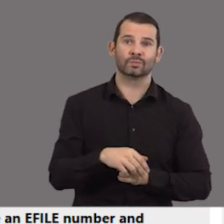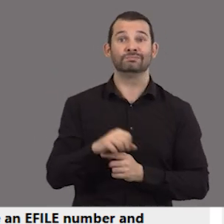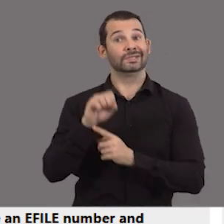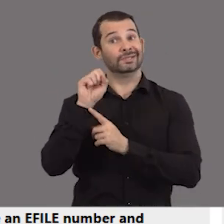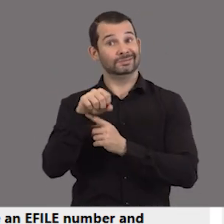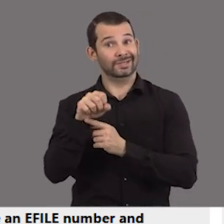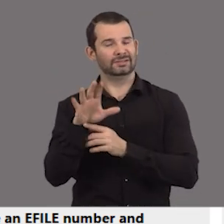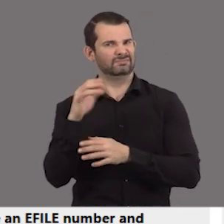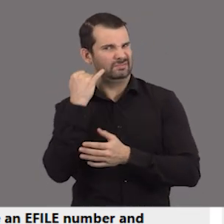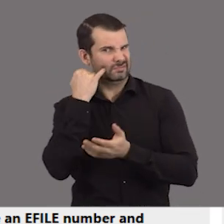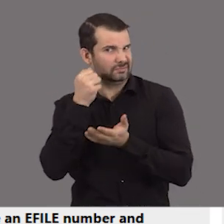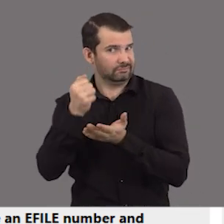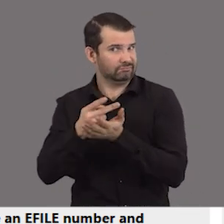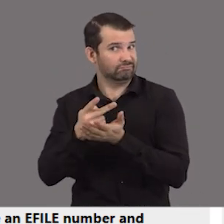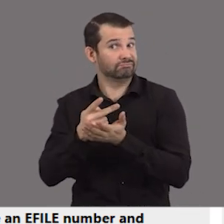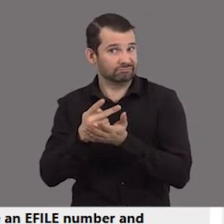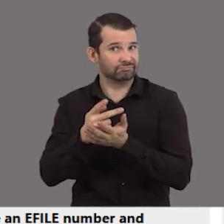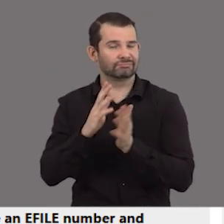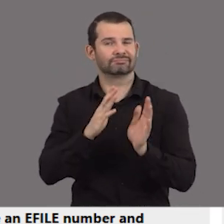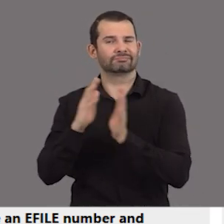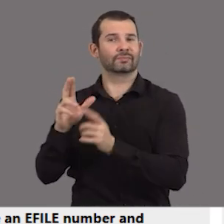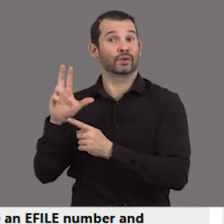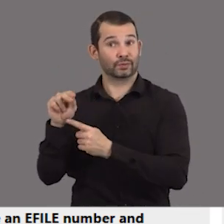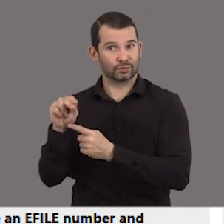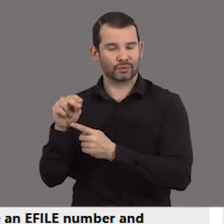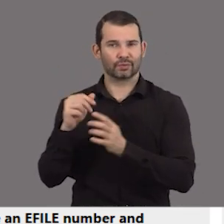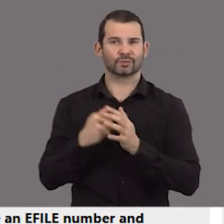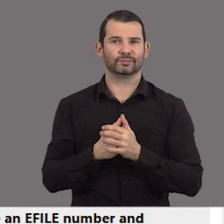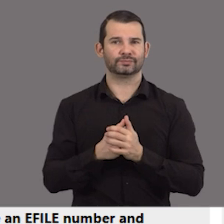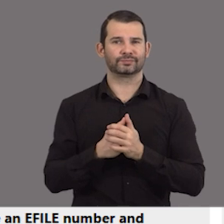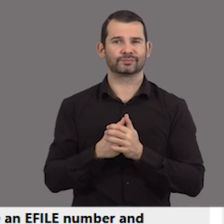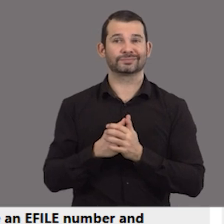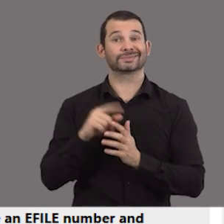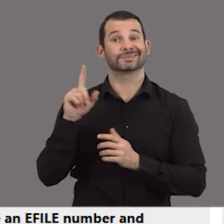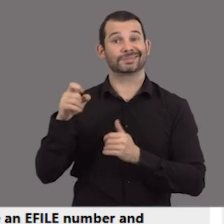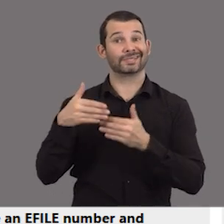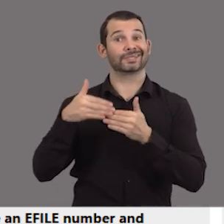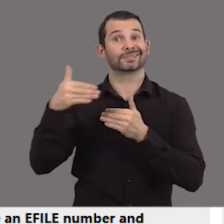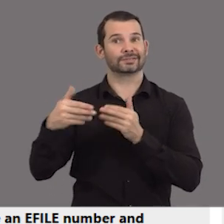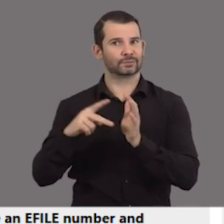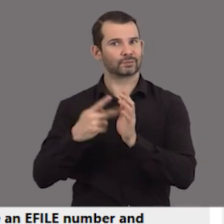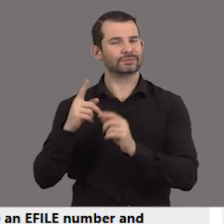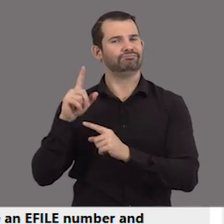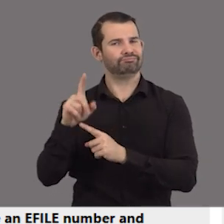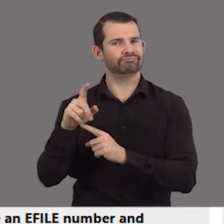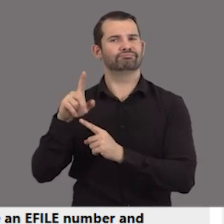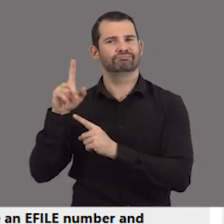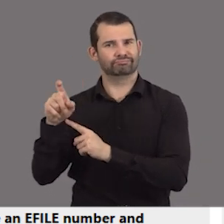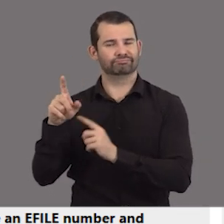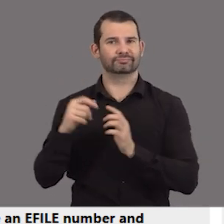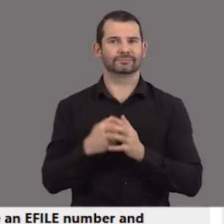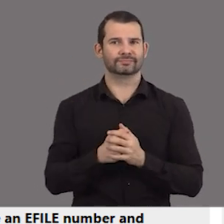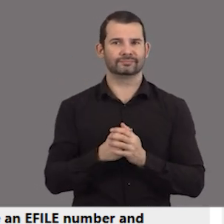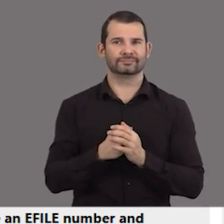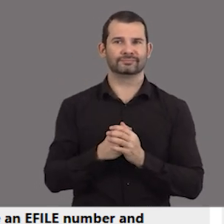No, yes if eligible, and no. Click Next twice.